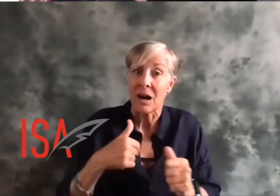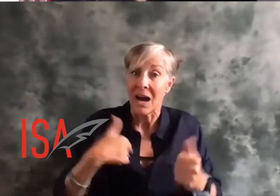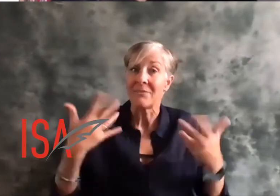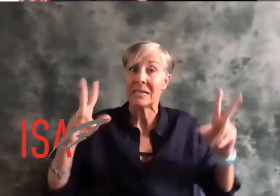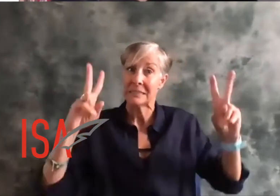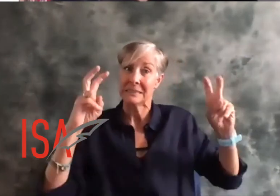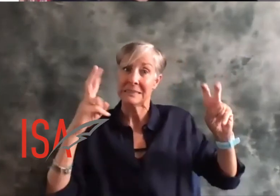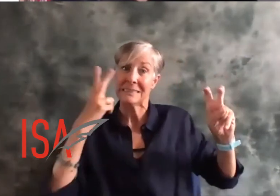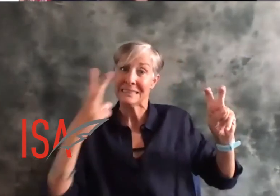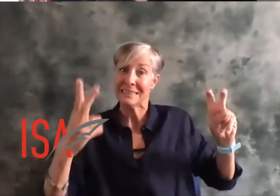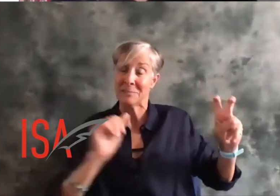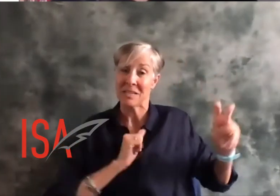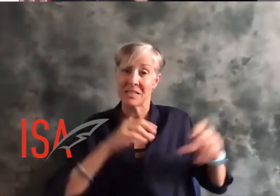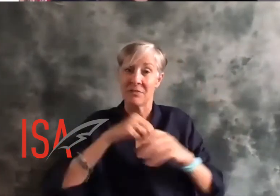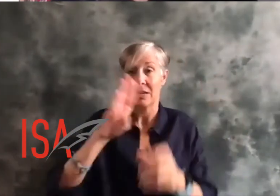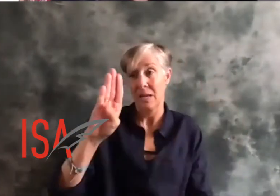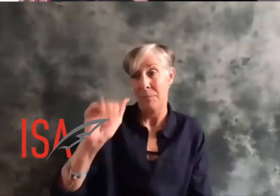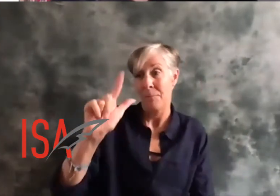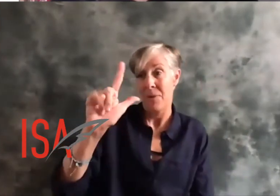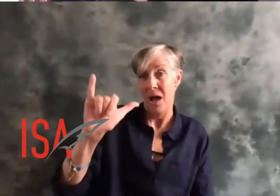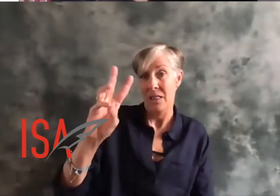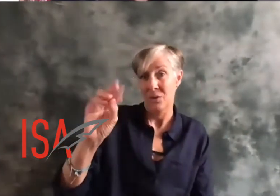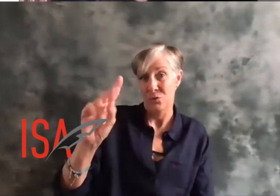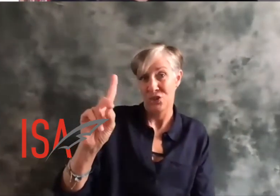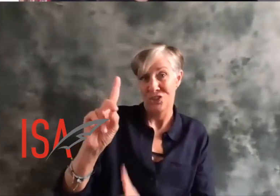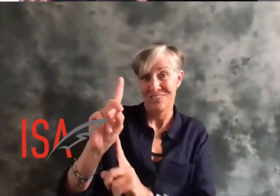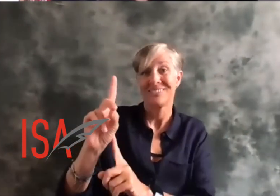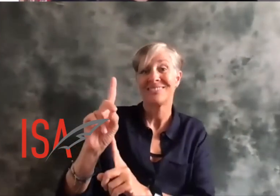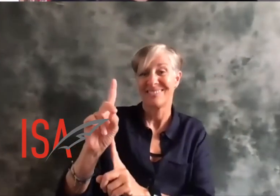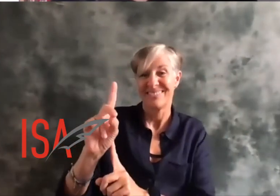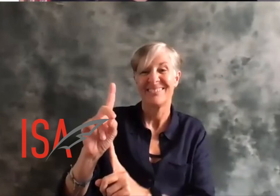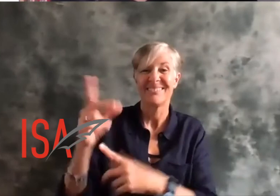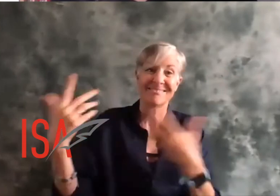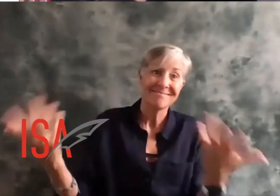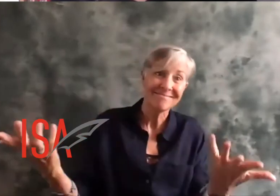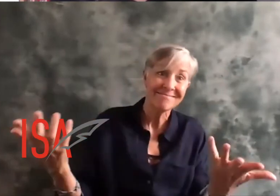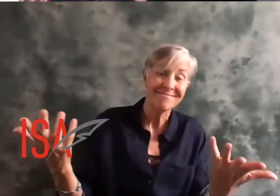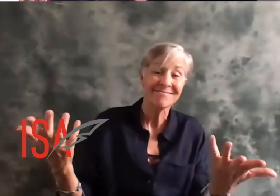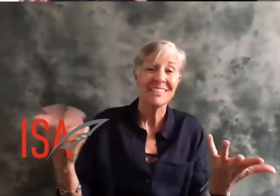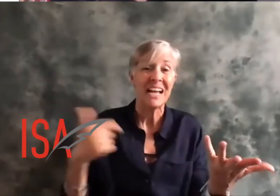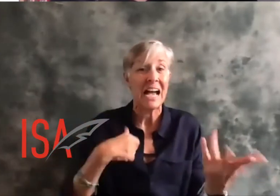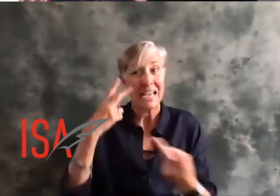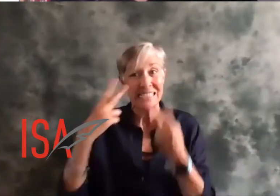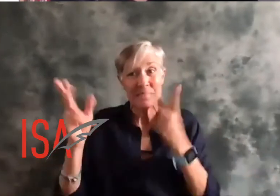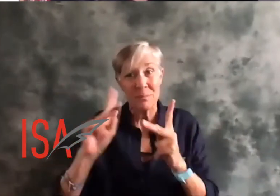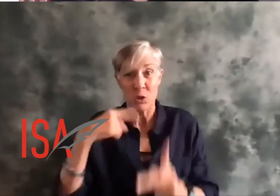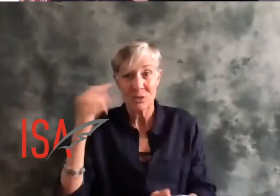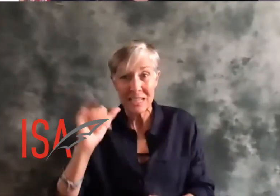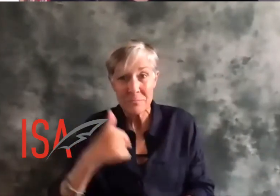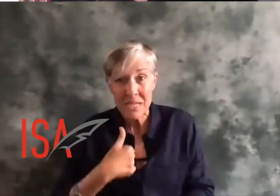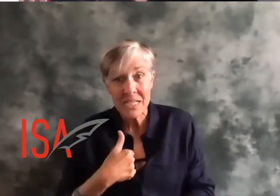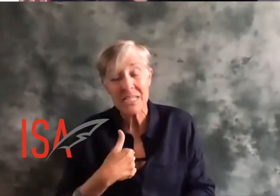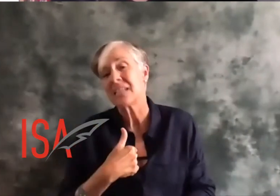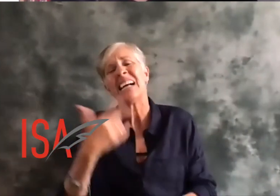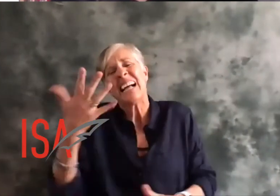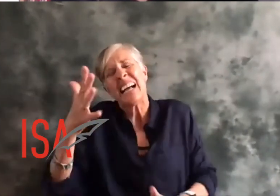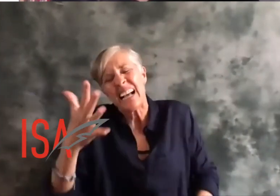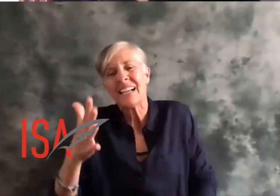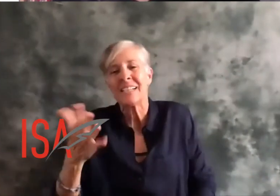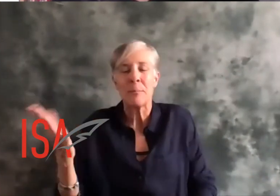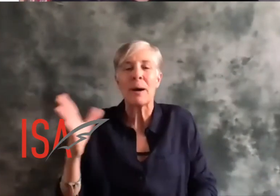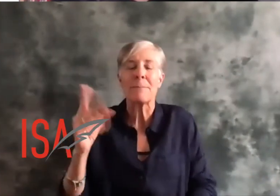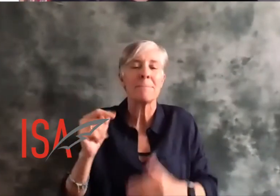myself in Bollywood. So, I've seen people that look like me or kind of,